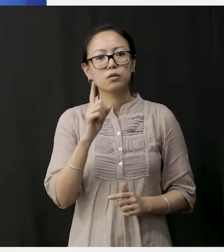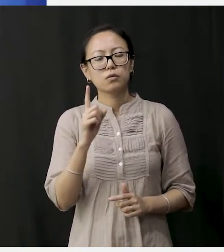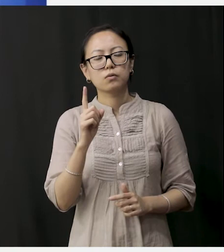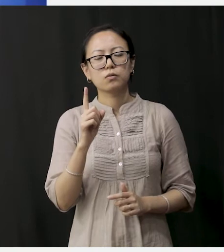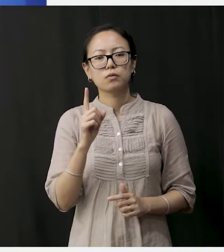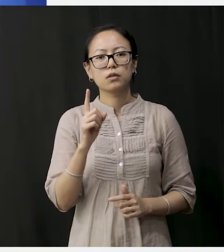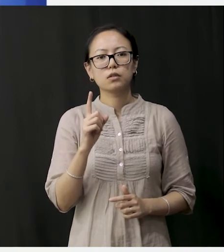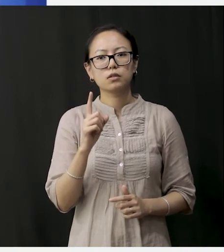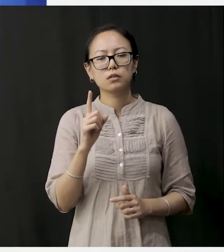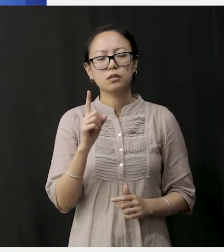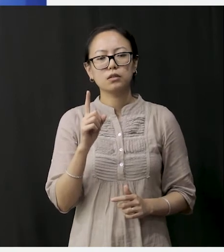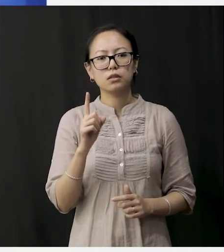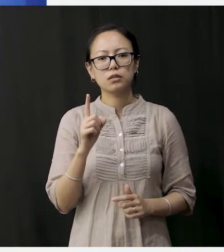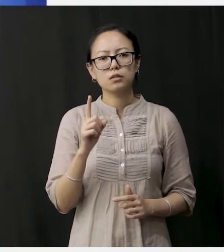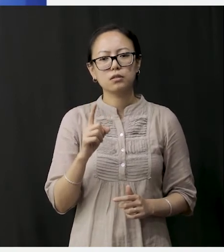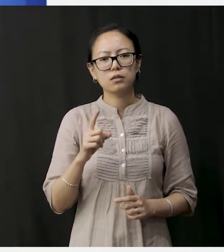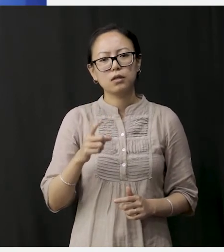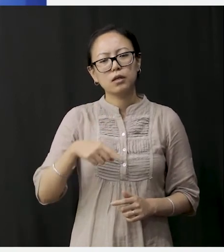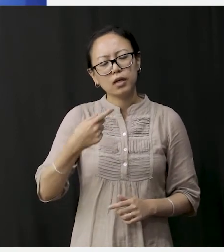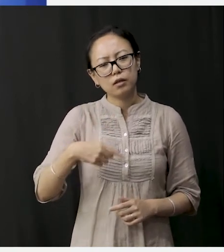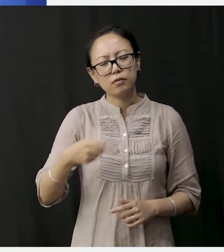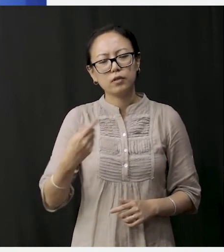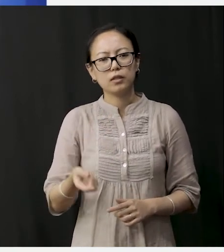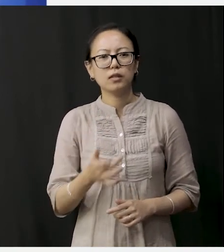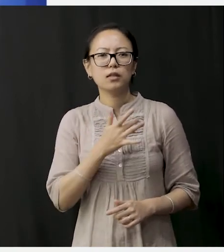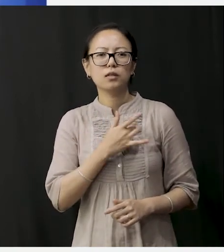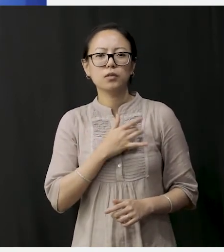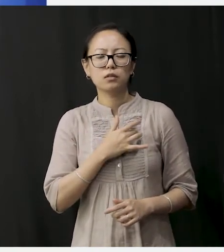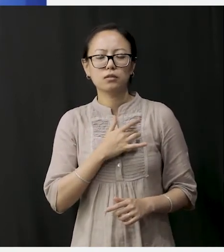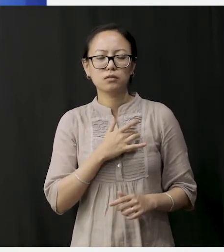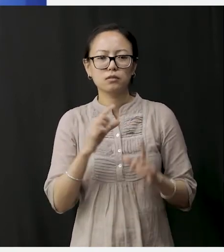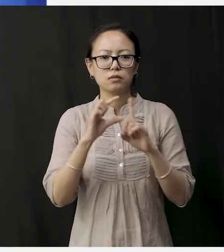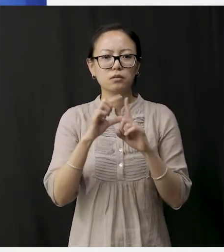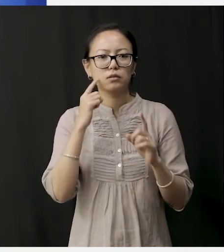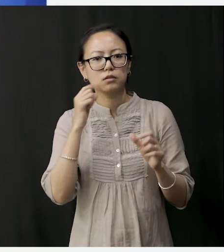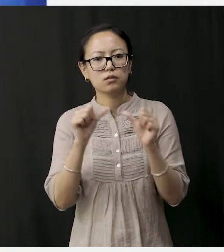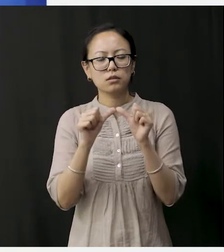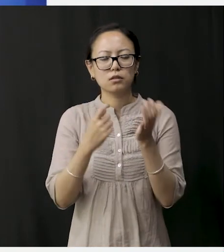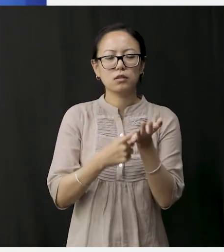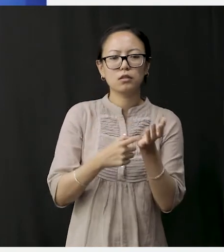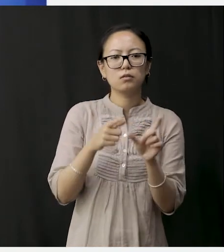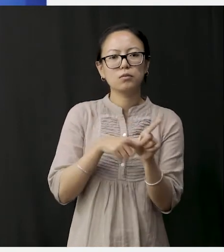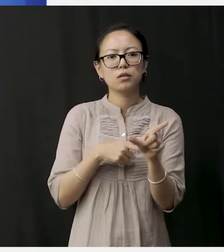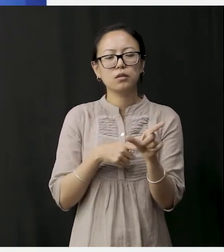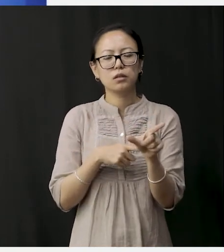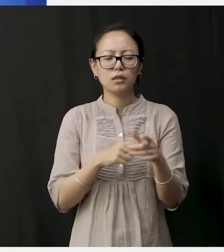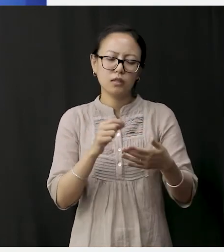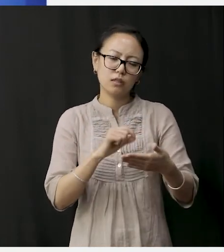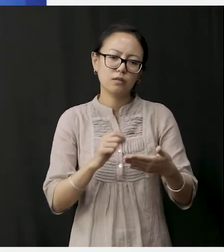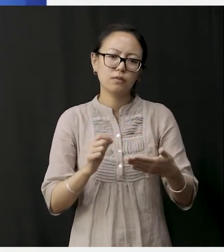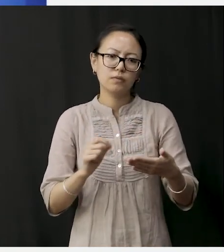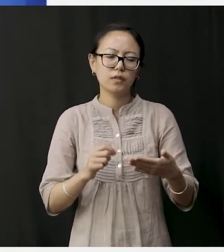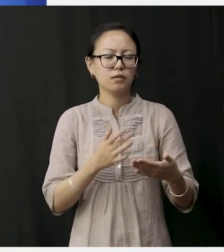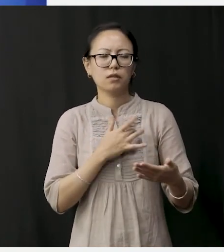you can also make a diary of your own. Okay, so you can take any of your notebook and